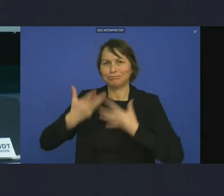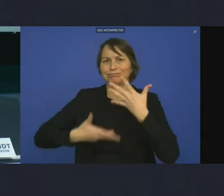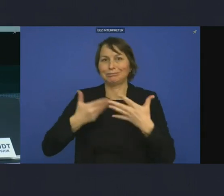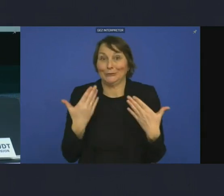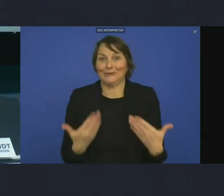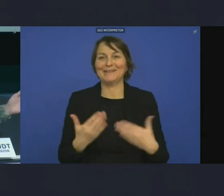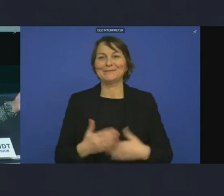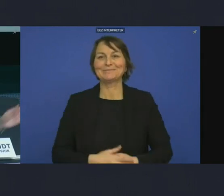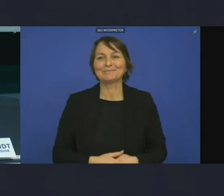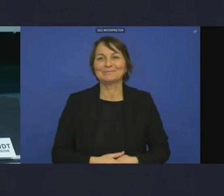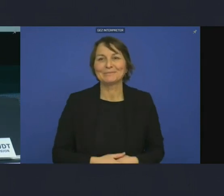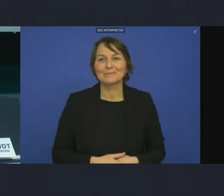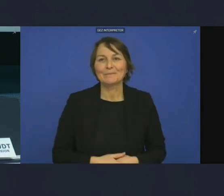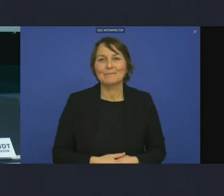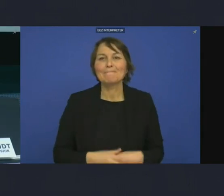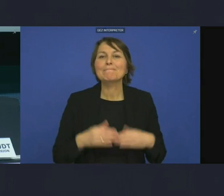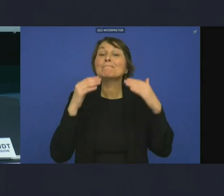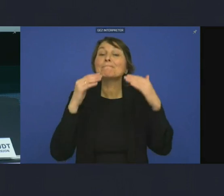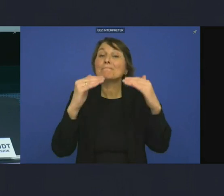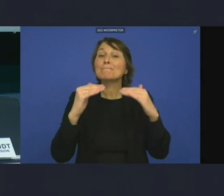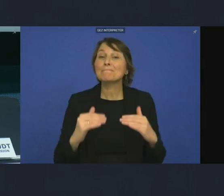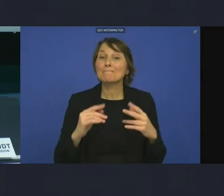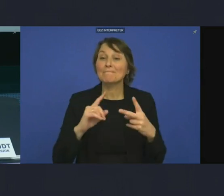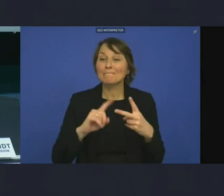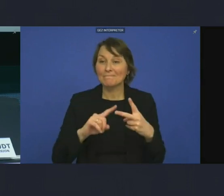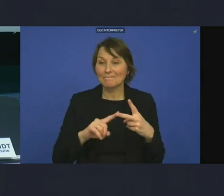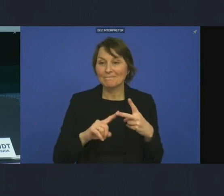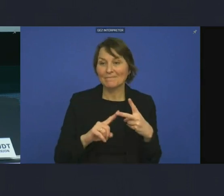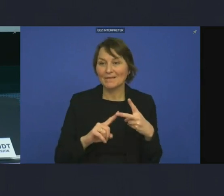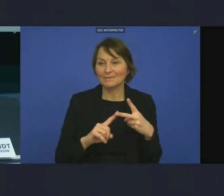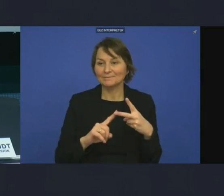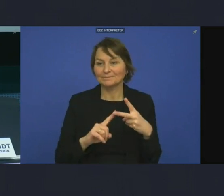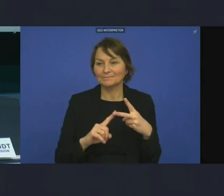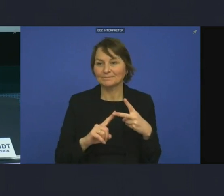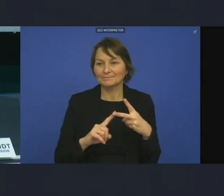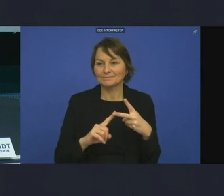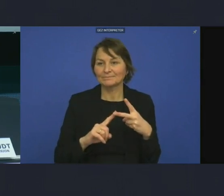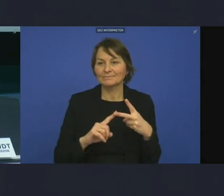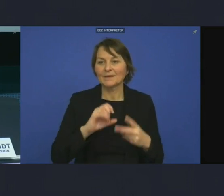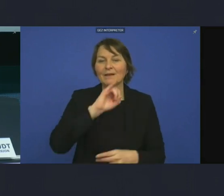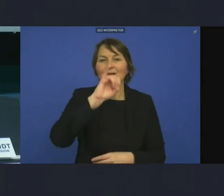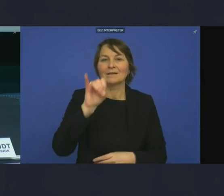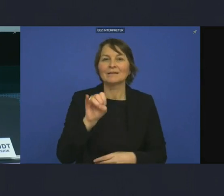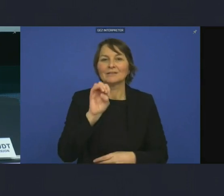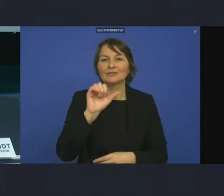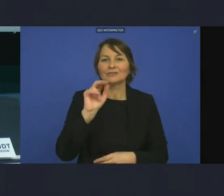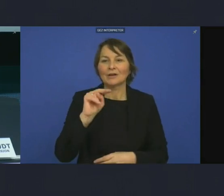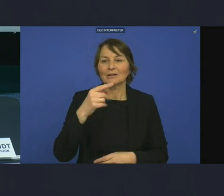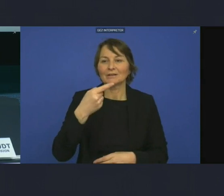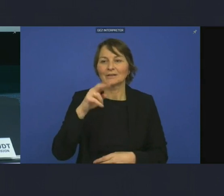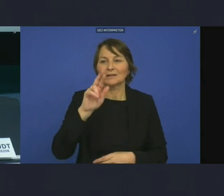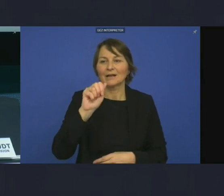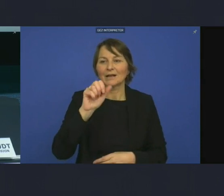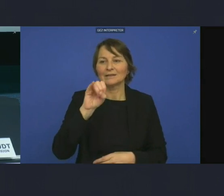Then here further on my left is Mr. Jean Gracia, who is the first vice president of European Athletics, which is